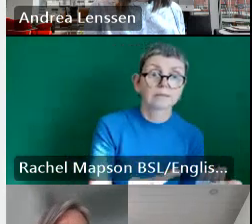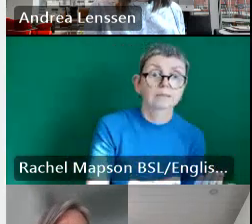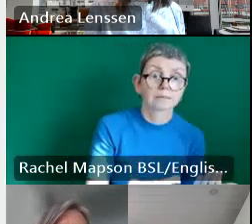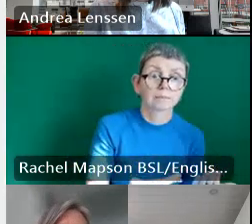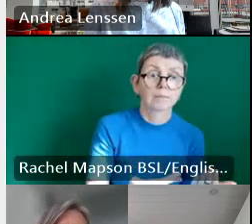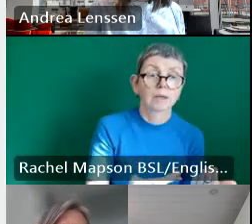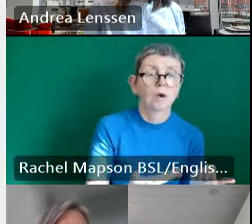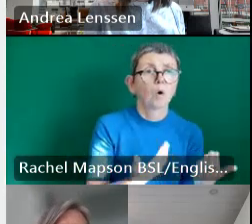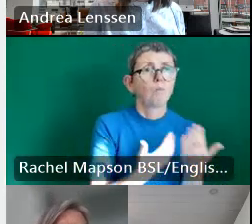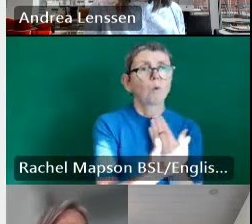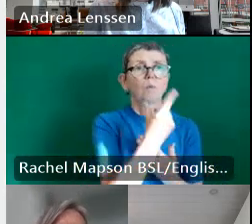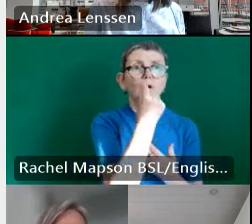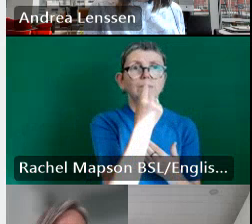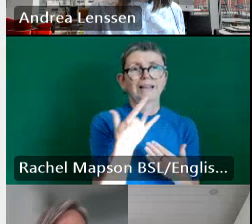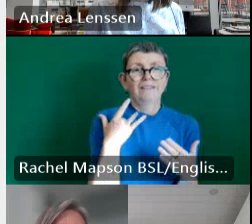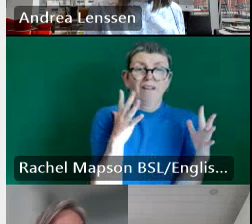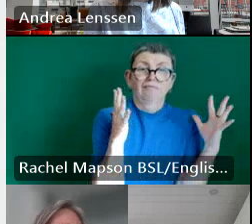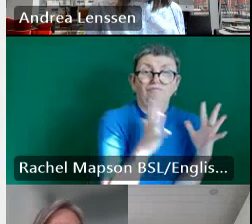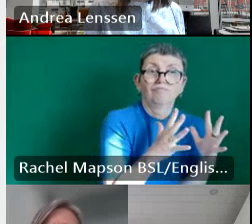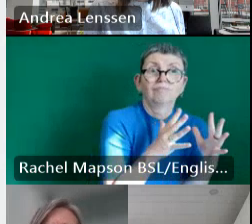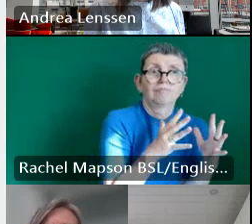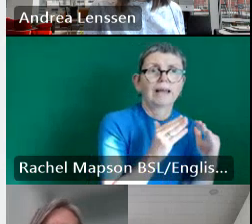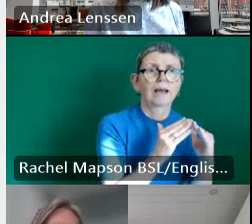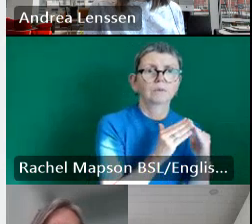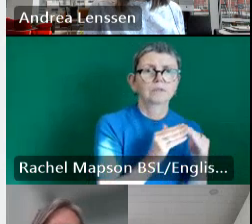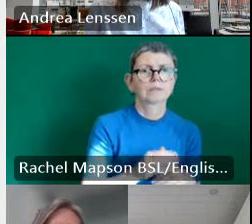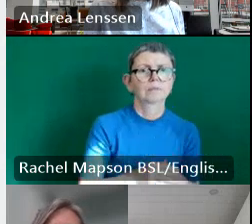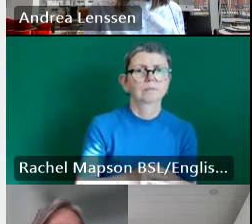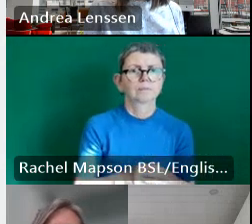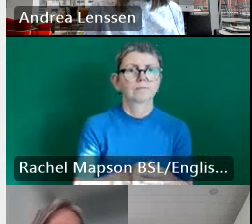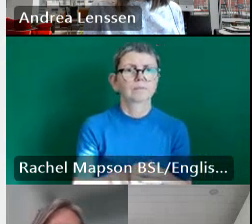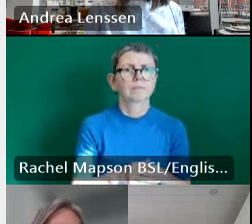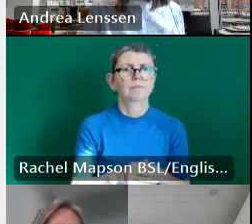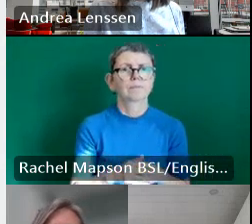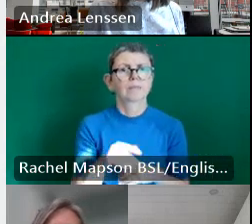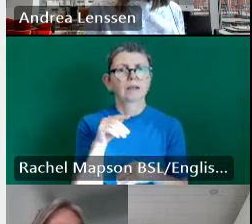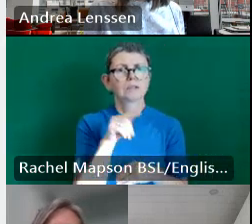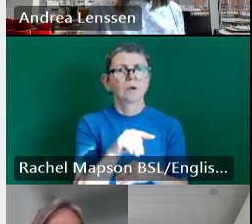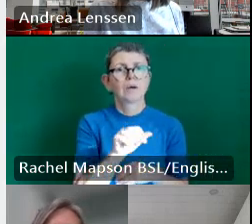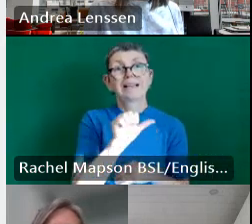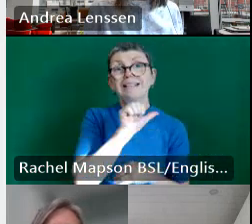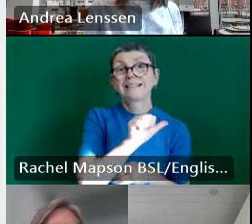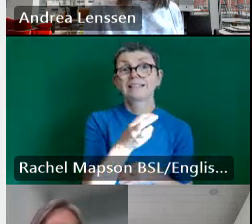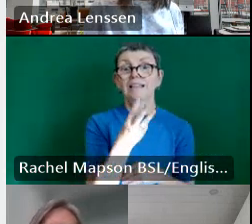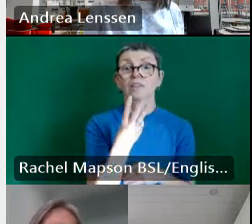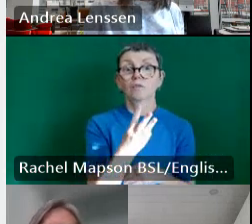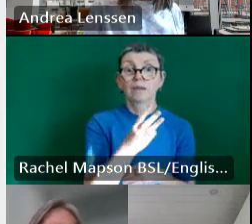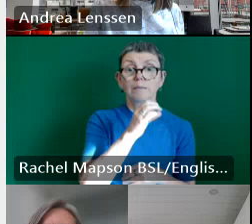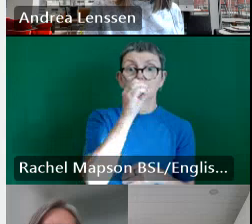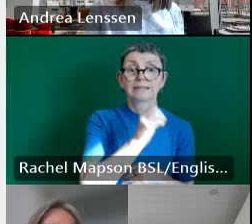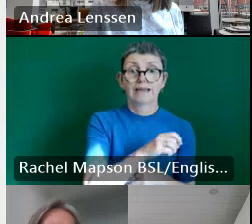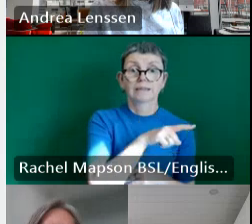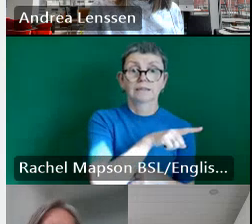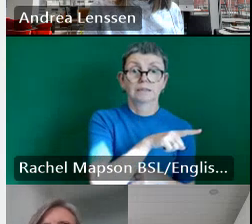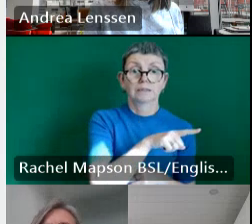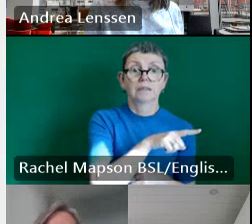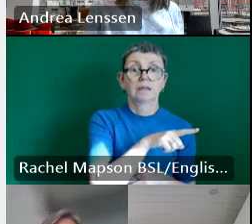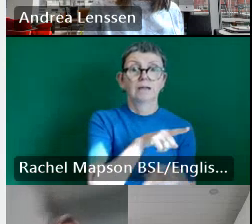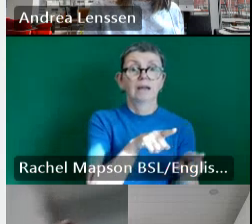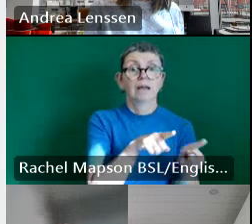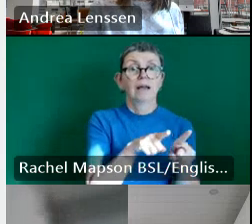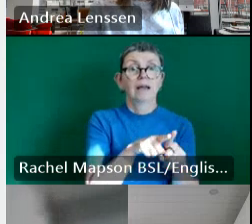Race Equality Foundation showed that Bangladeshi households 63% and Black African households 75% more likely